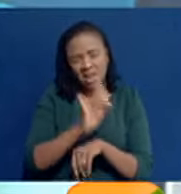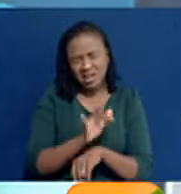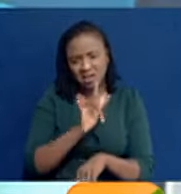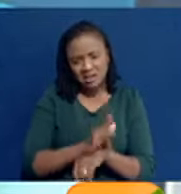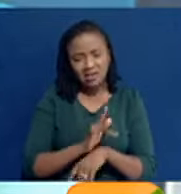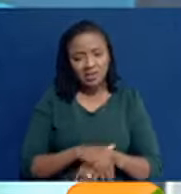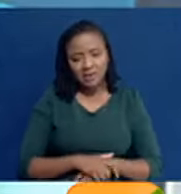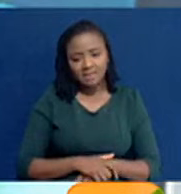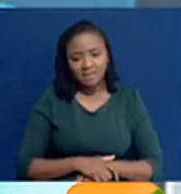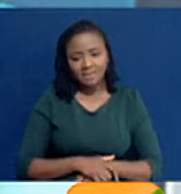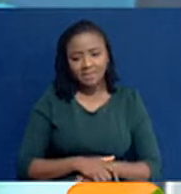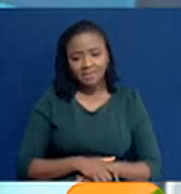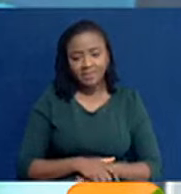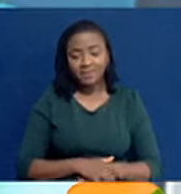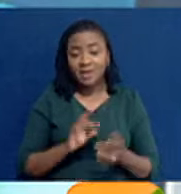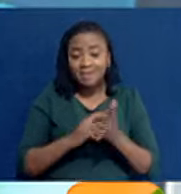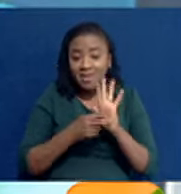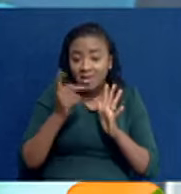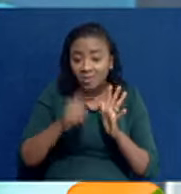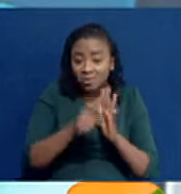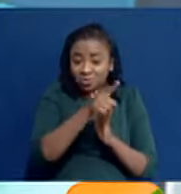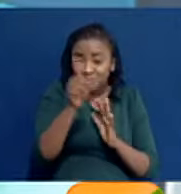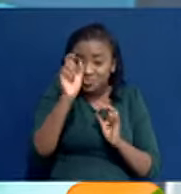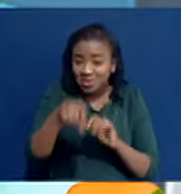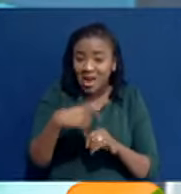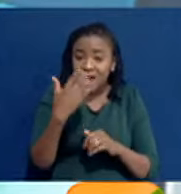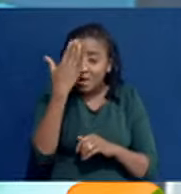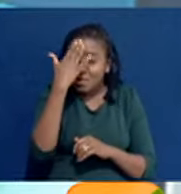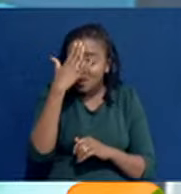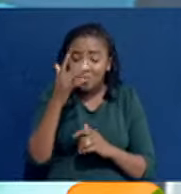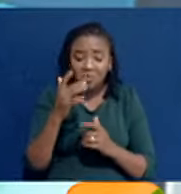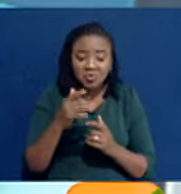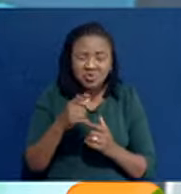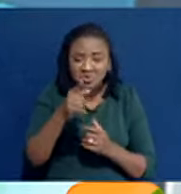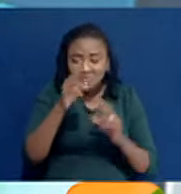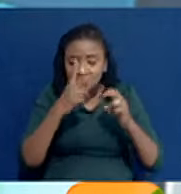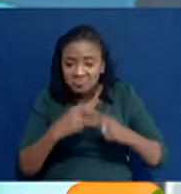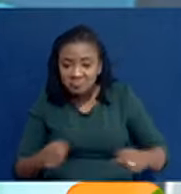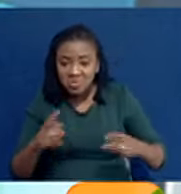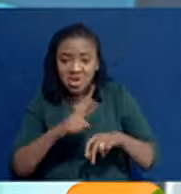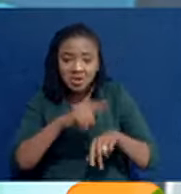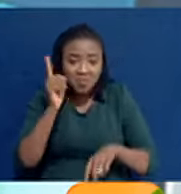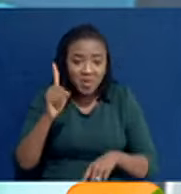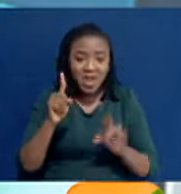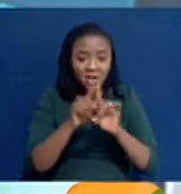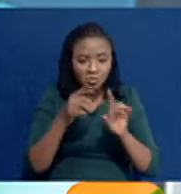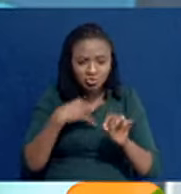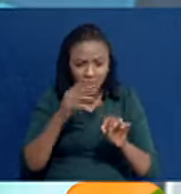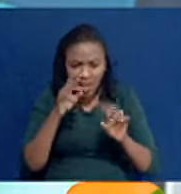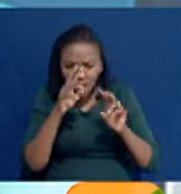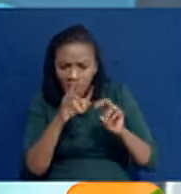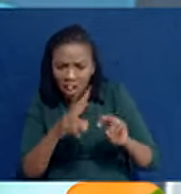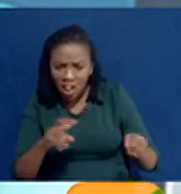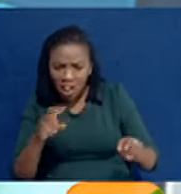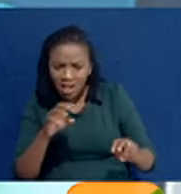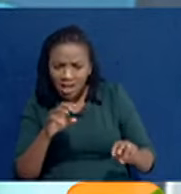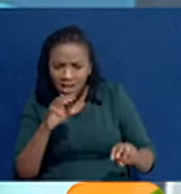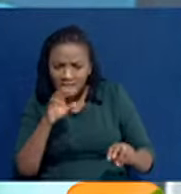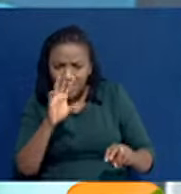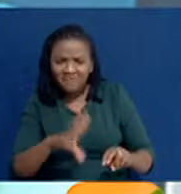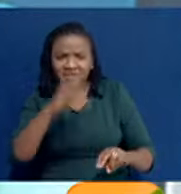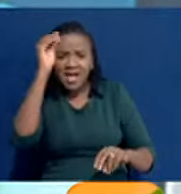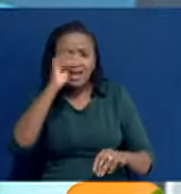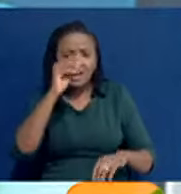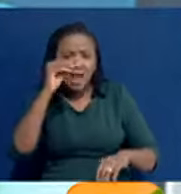stages. So you can only know through screening. And when they catch it early, before it gets into